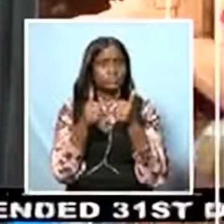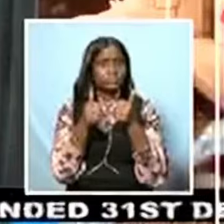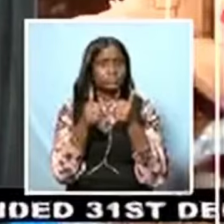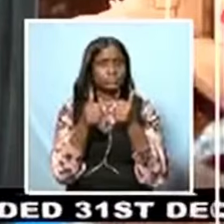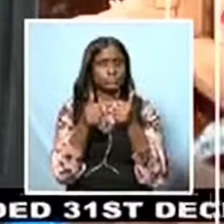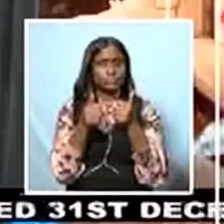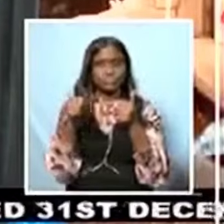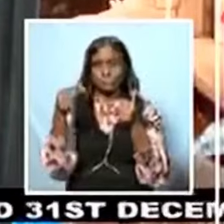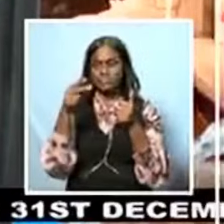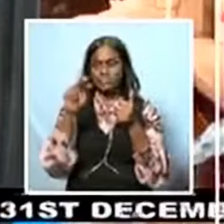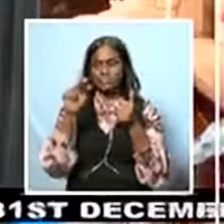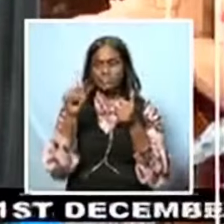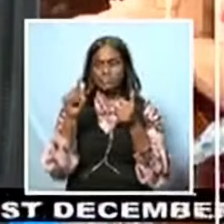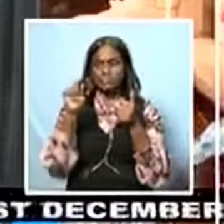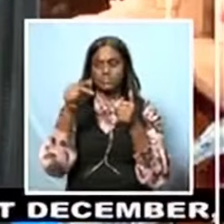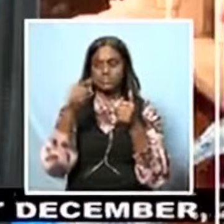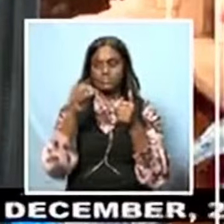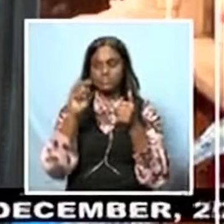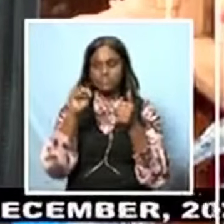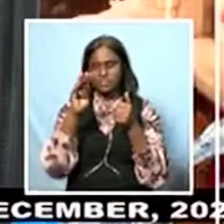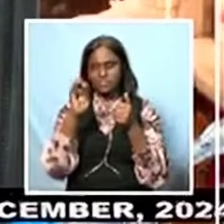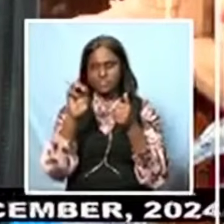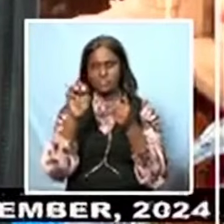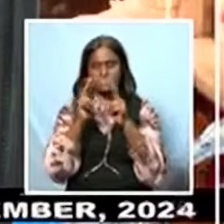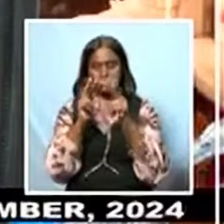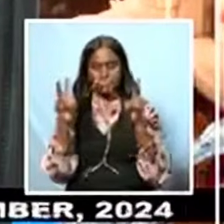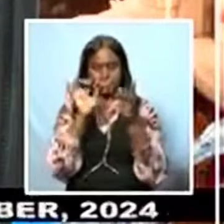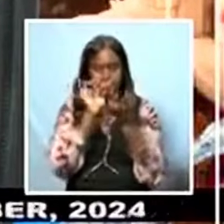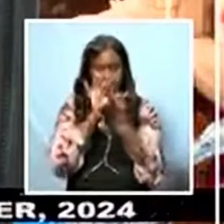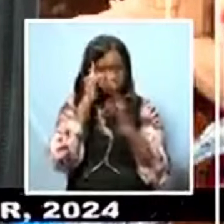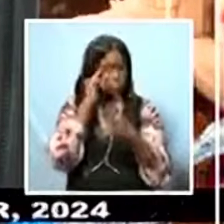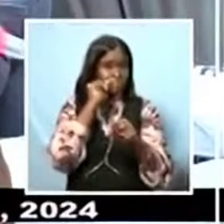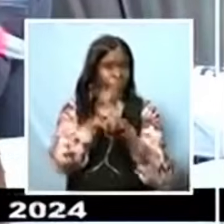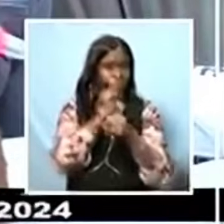Yes, Honorable Kangombe. So, Chair, cash for work,